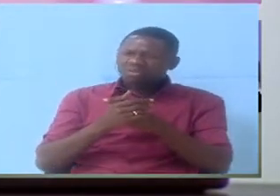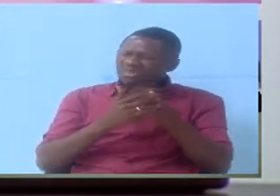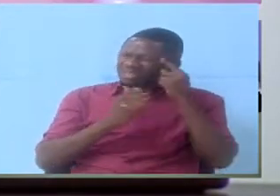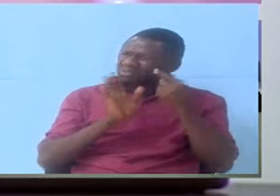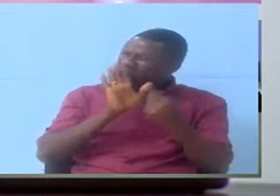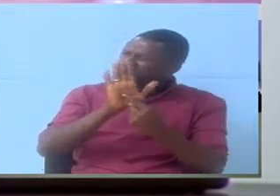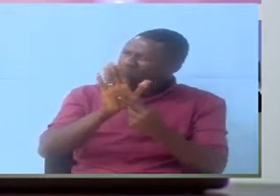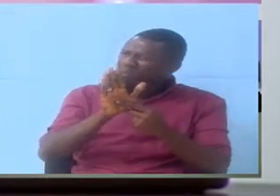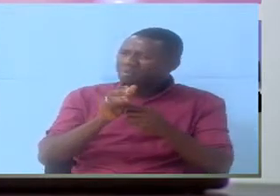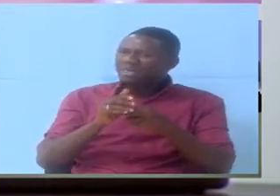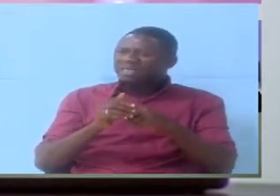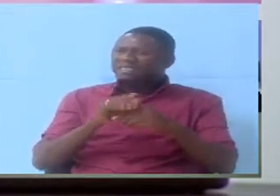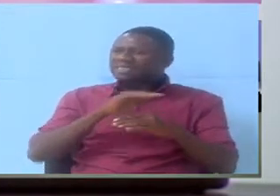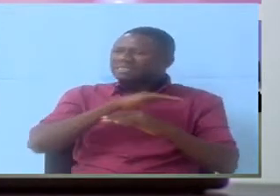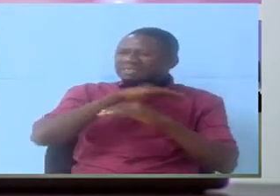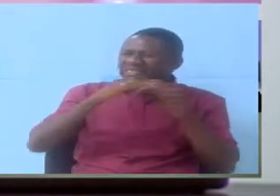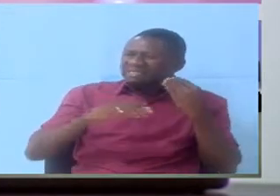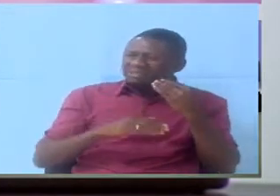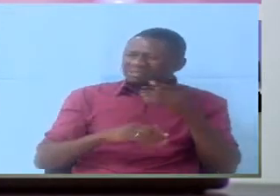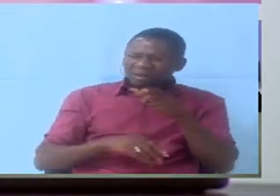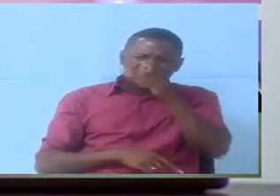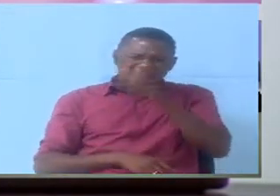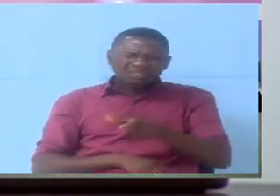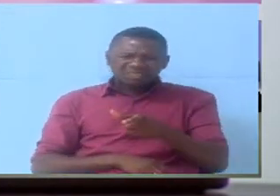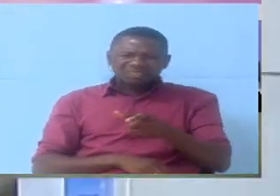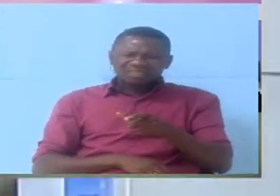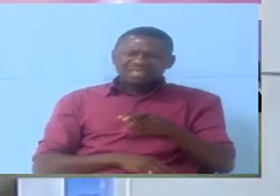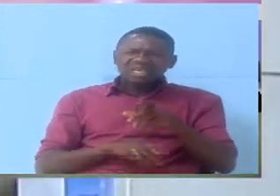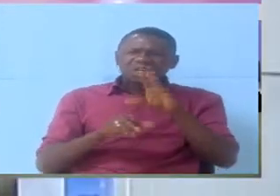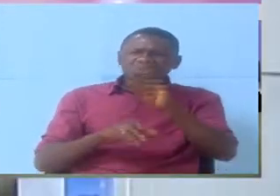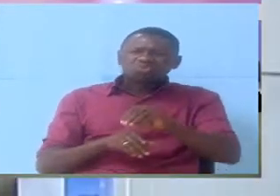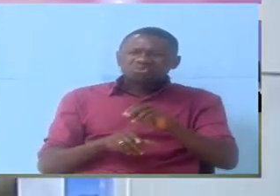the scene there was just a dumping